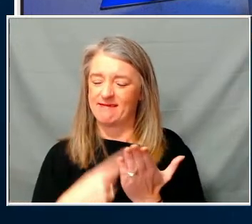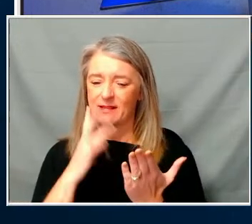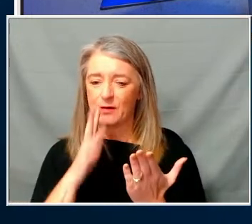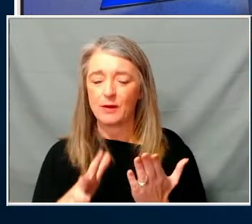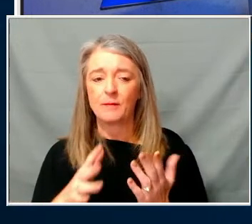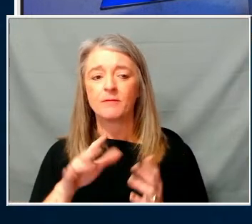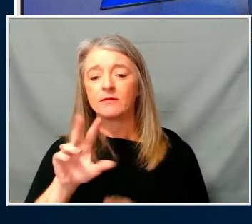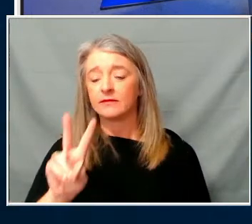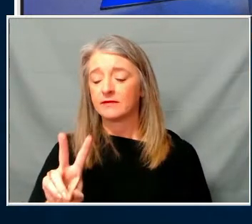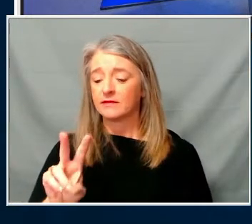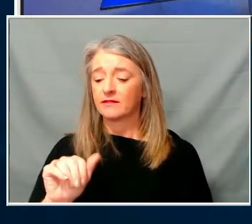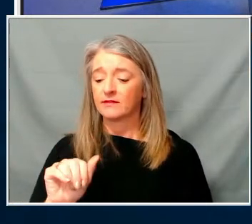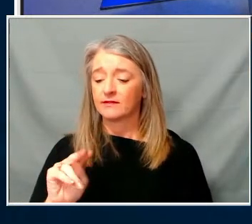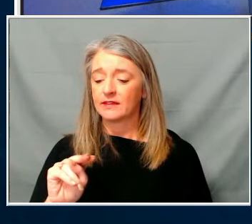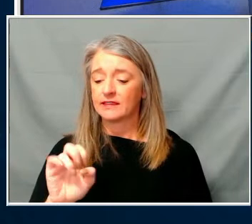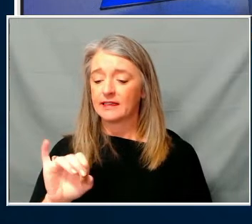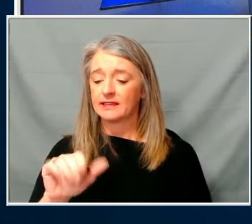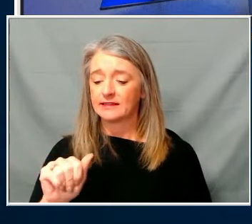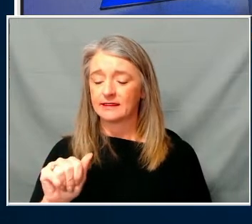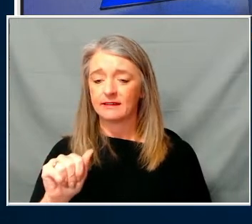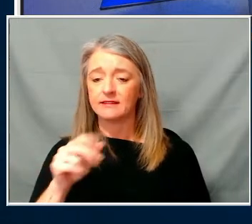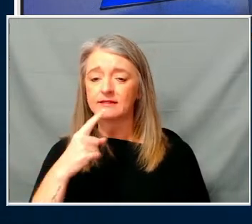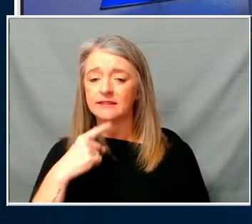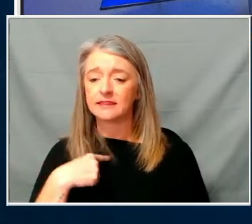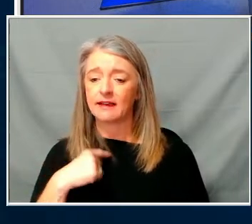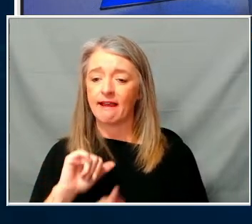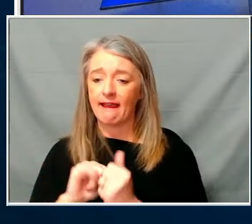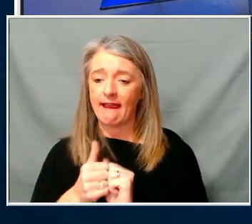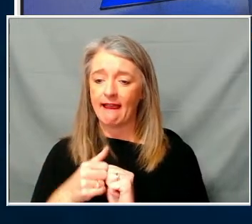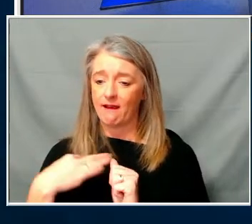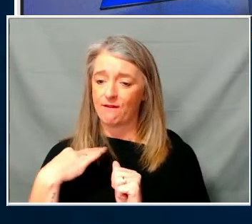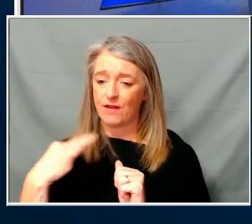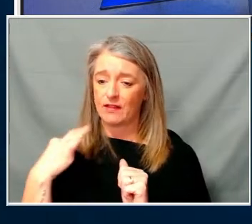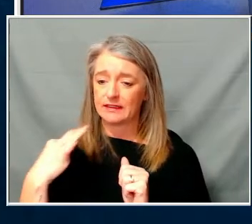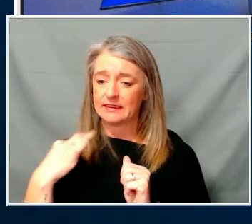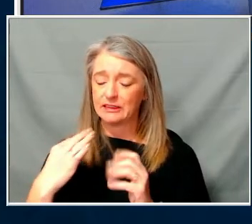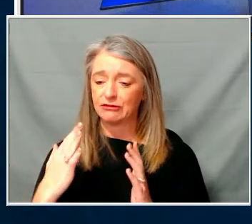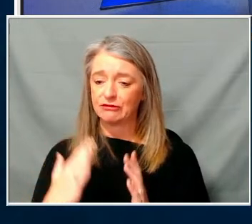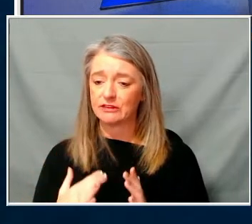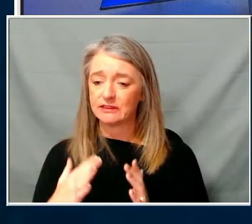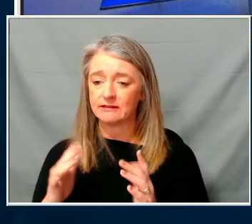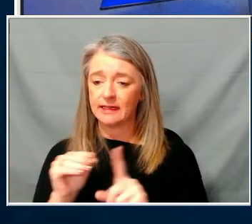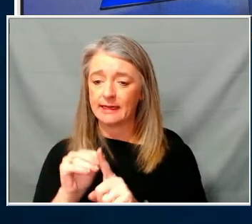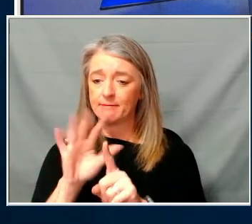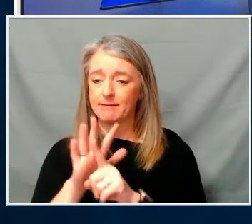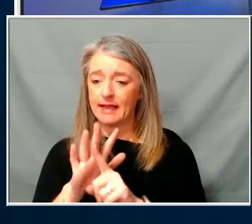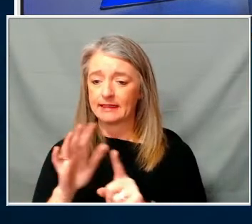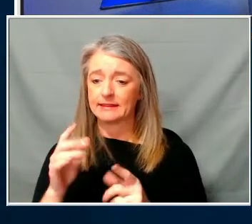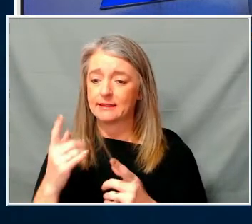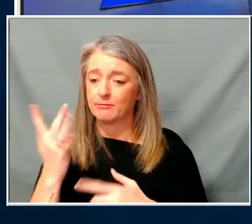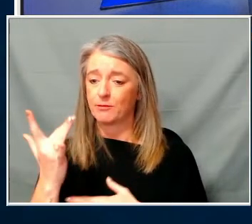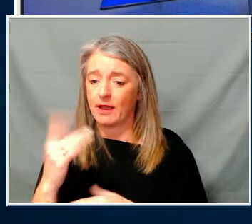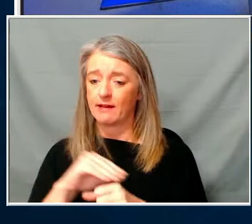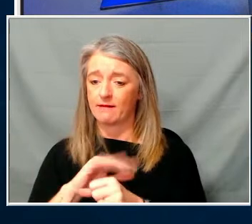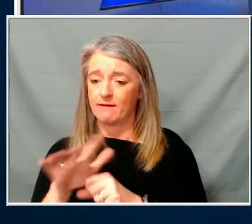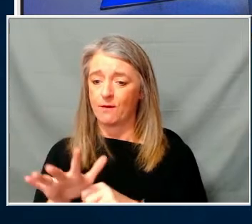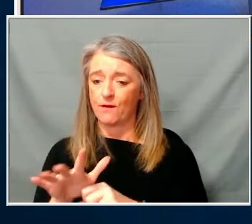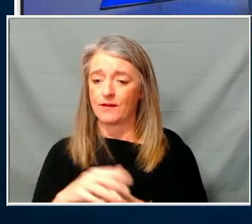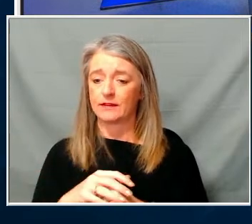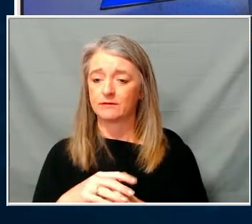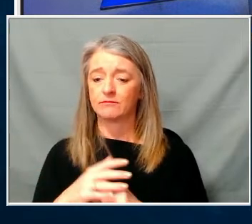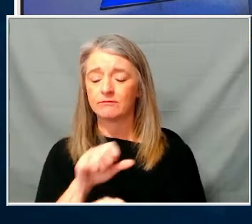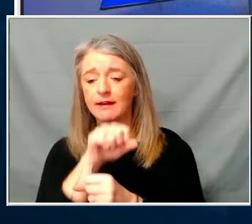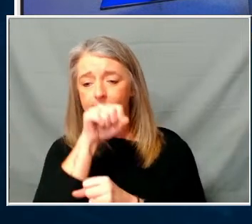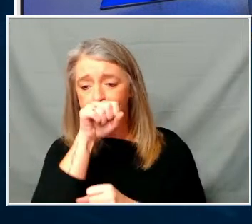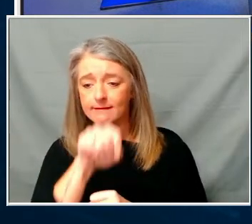how volunteering was impacted by COVID. We were like quite a bit. You don't realize it. We love our volunteers coming